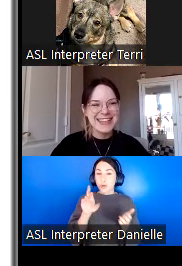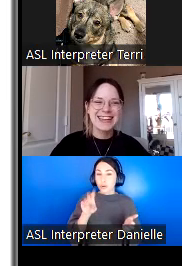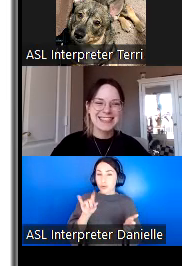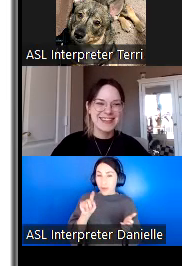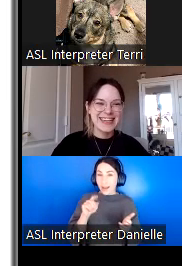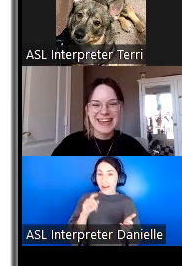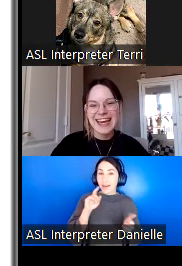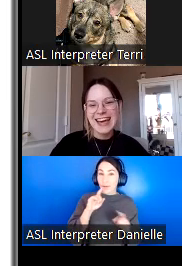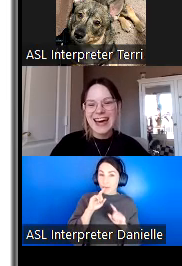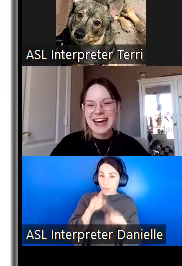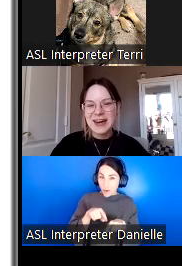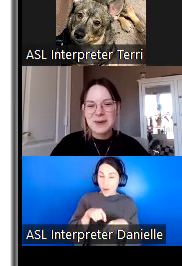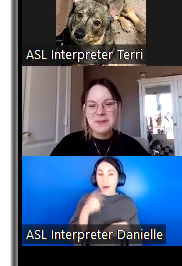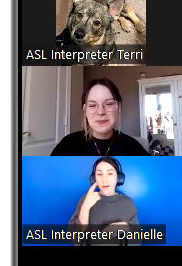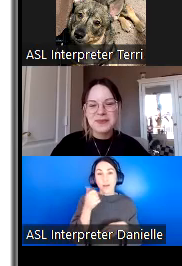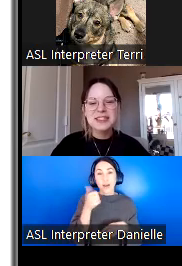suspicious activity,